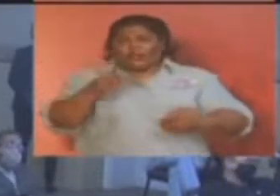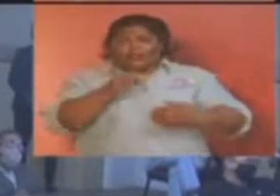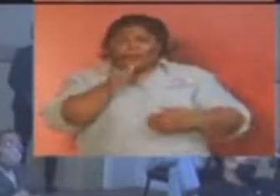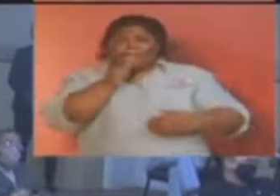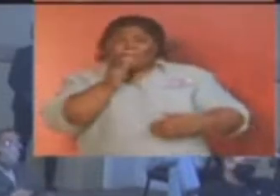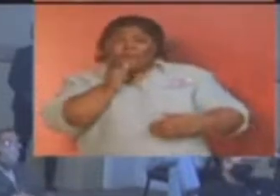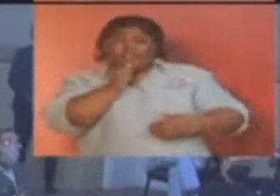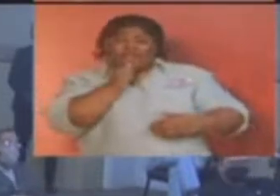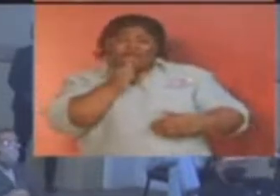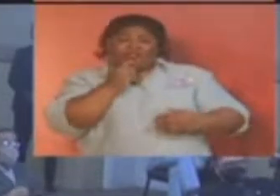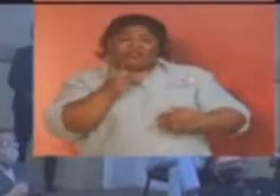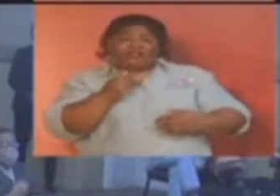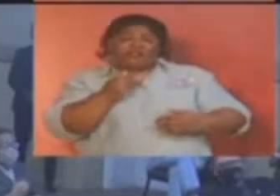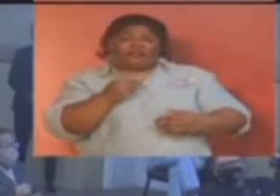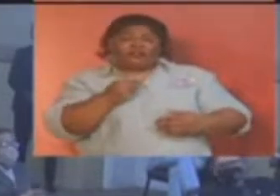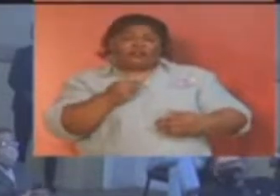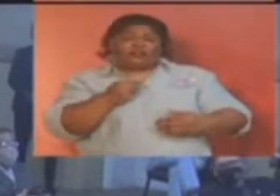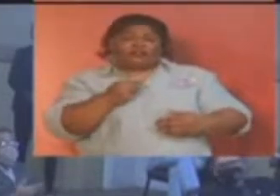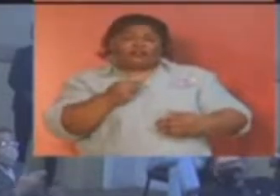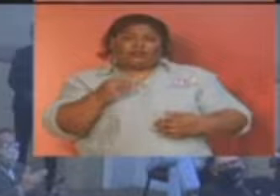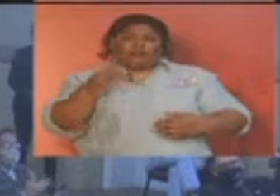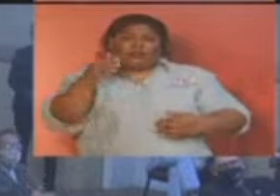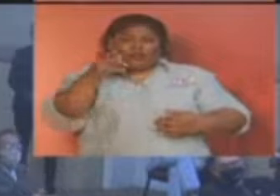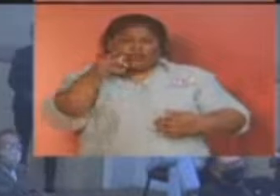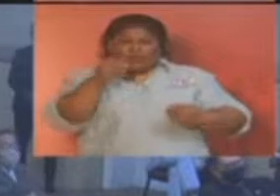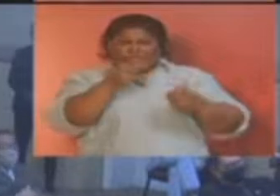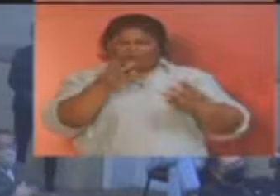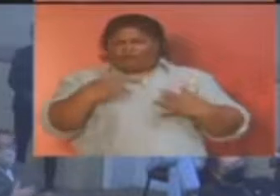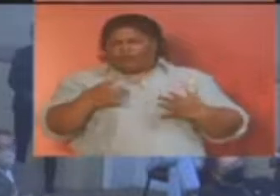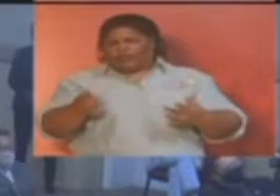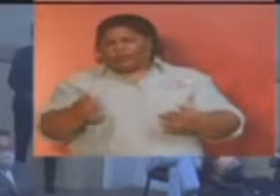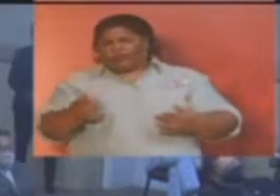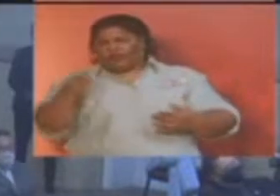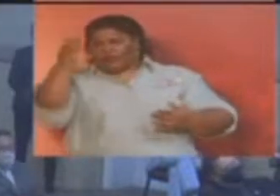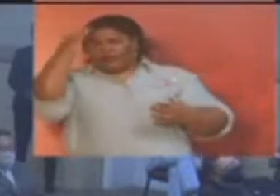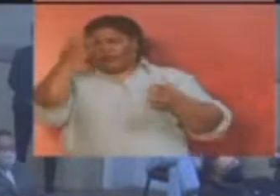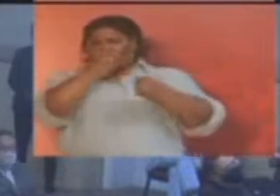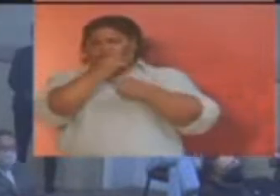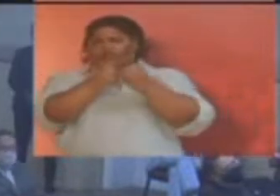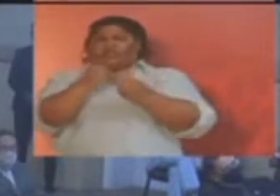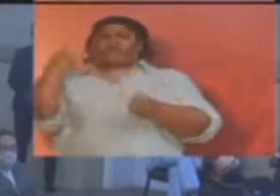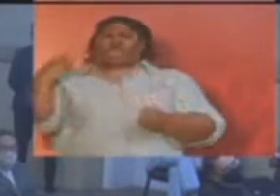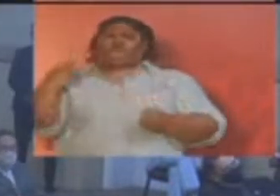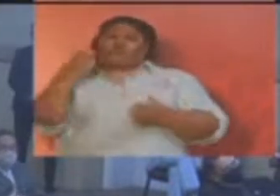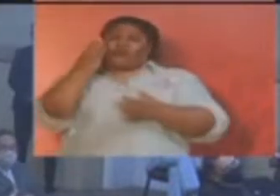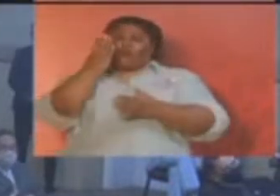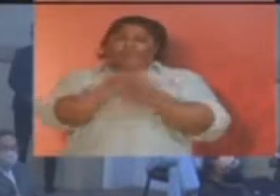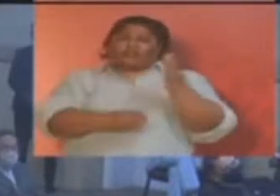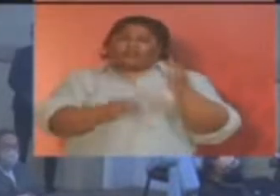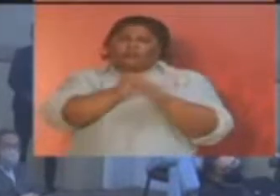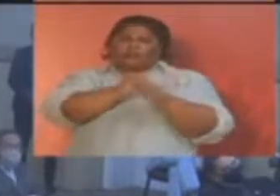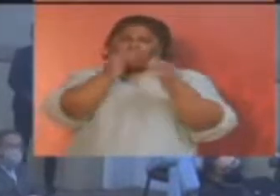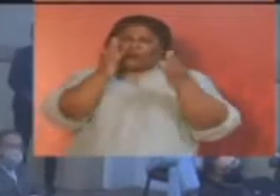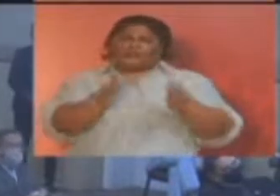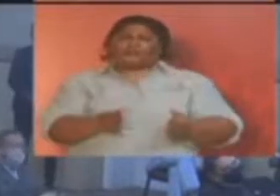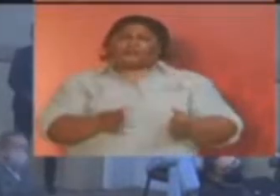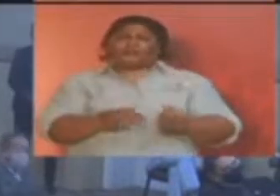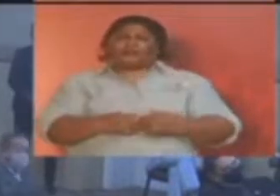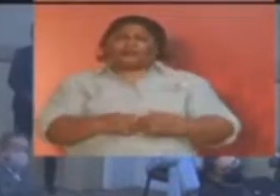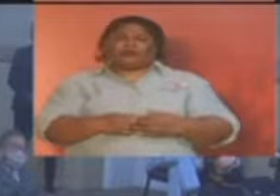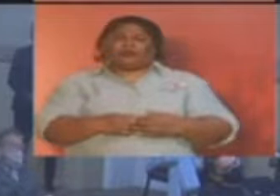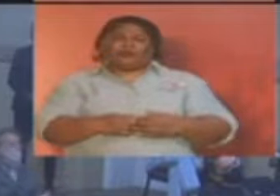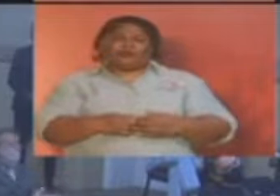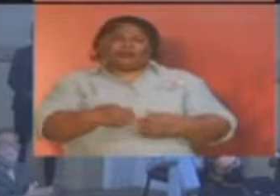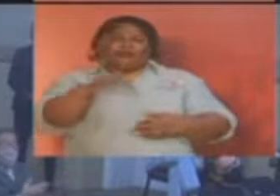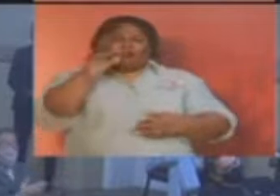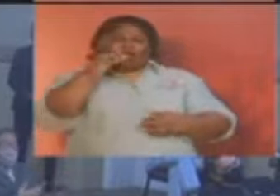leave? Because there have been questions even last year that some employees were saying, well, look, their vacation leave